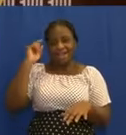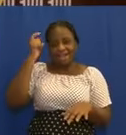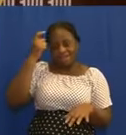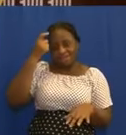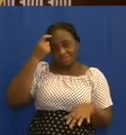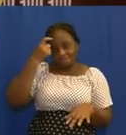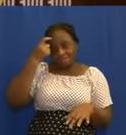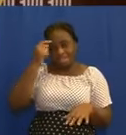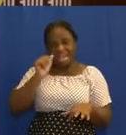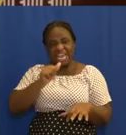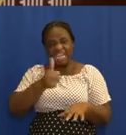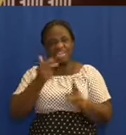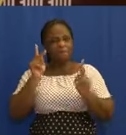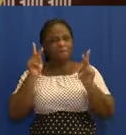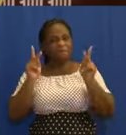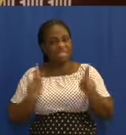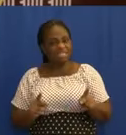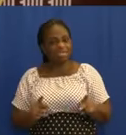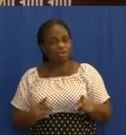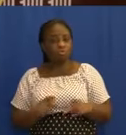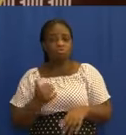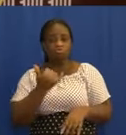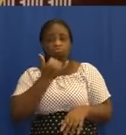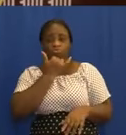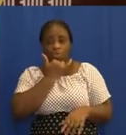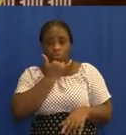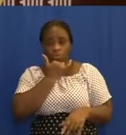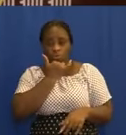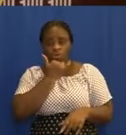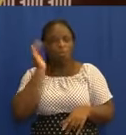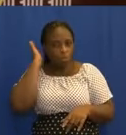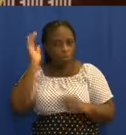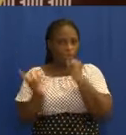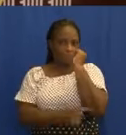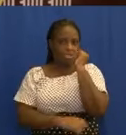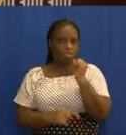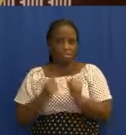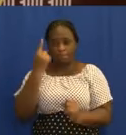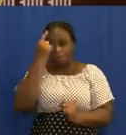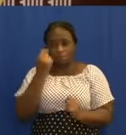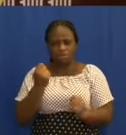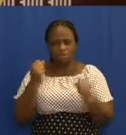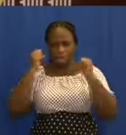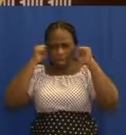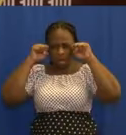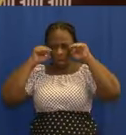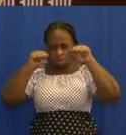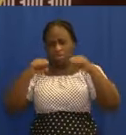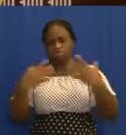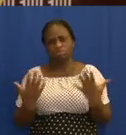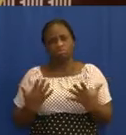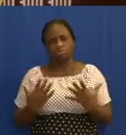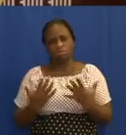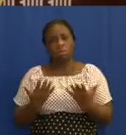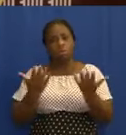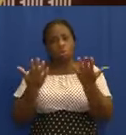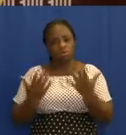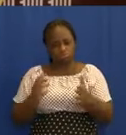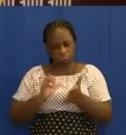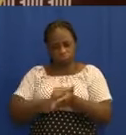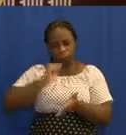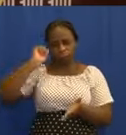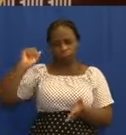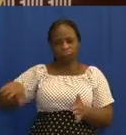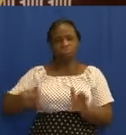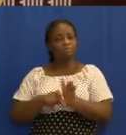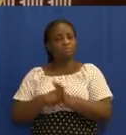Aban no obia obetia mra no ebedi pa. Efri se ye ni abre. Epese ye